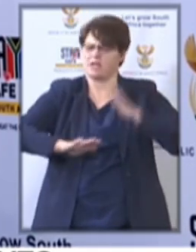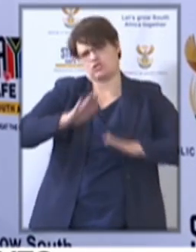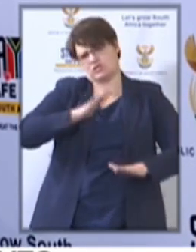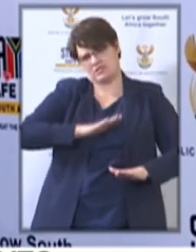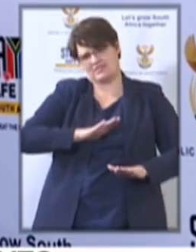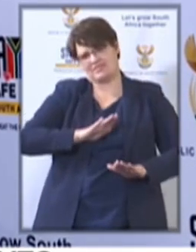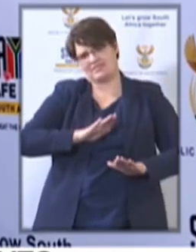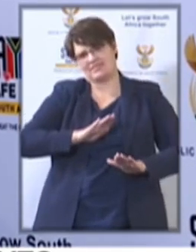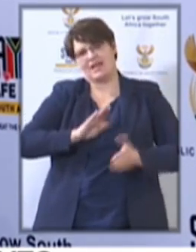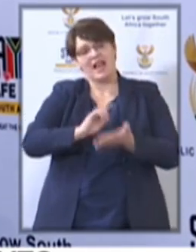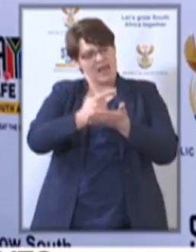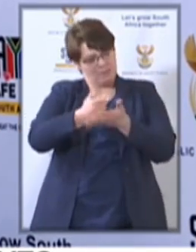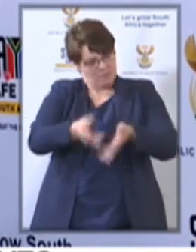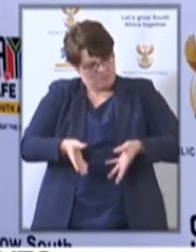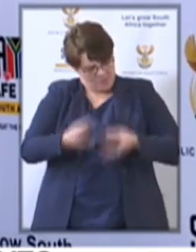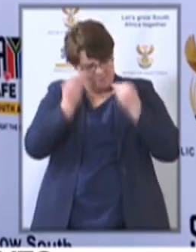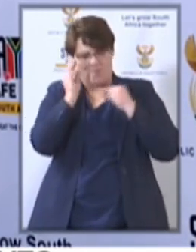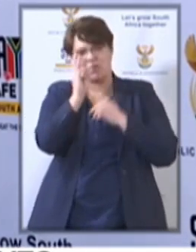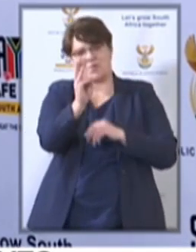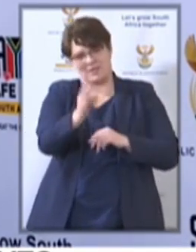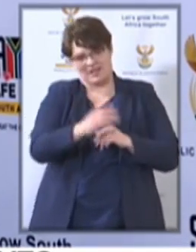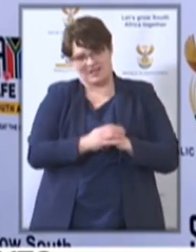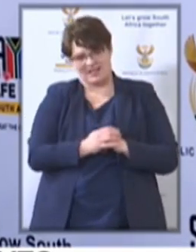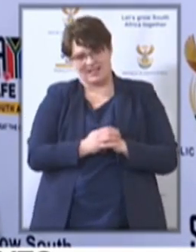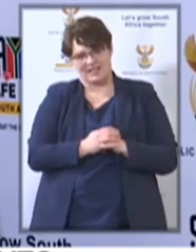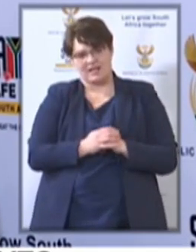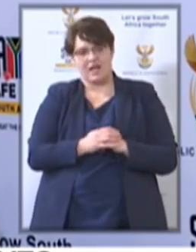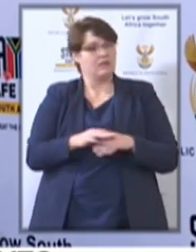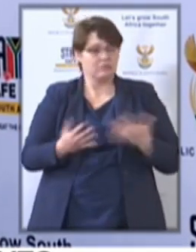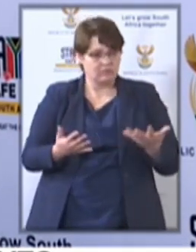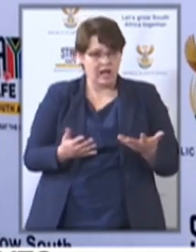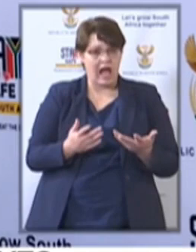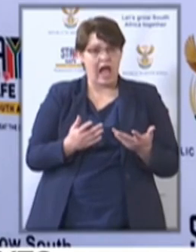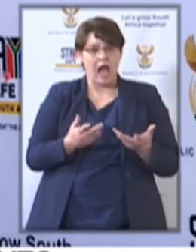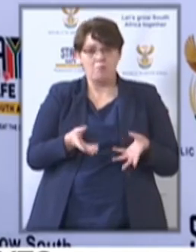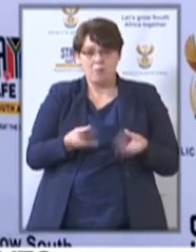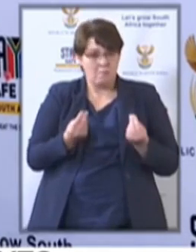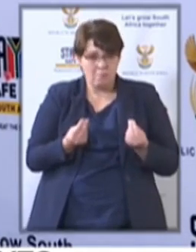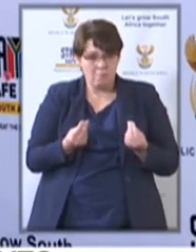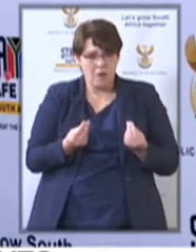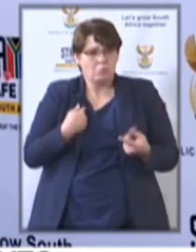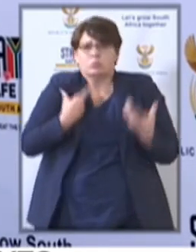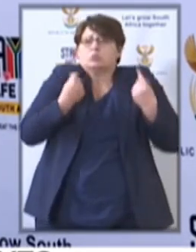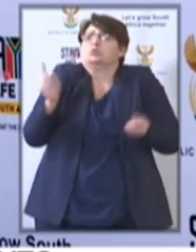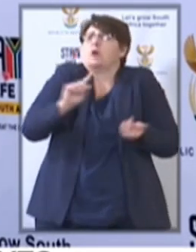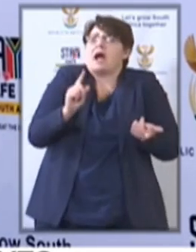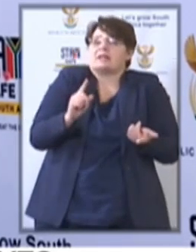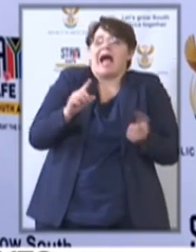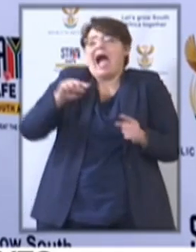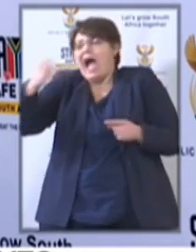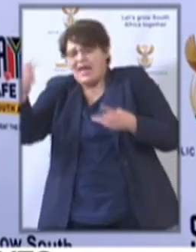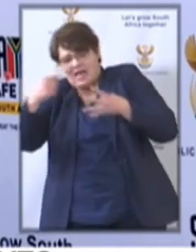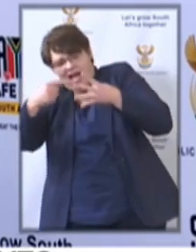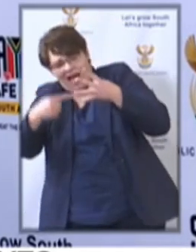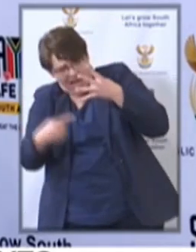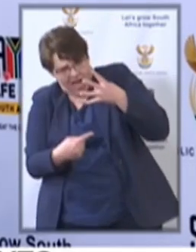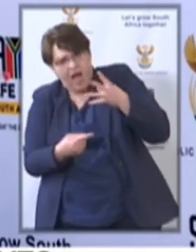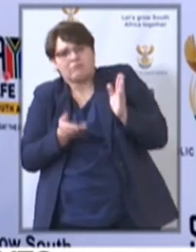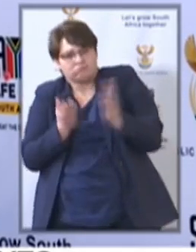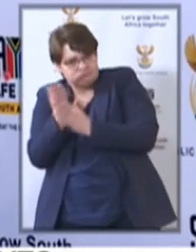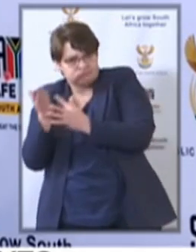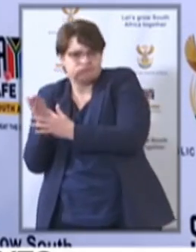will receive your gadgets. In the meantime, make use of the other modes of accessing learning as provided by